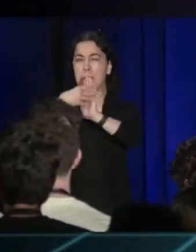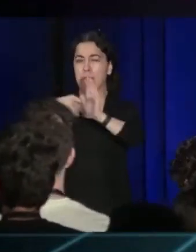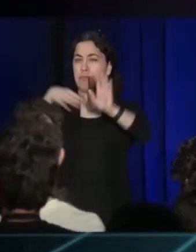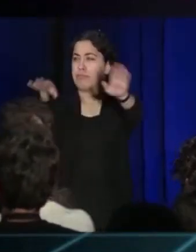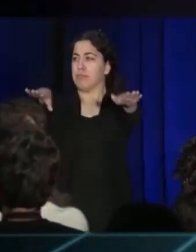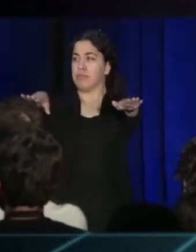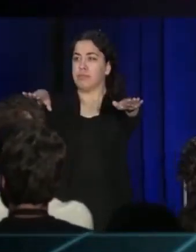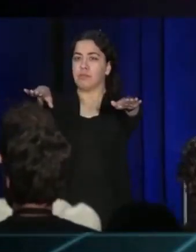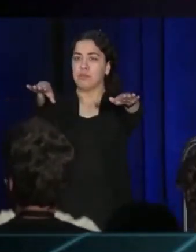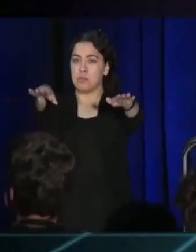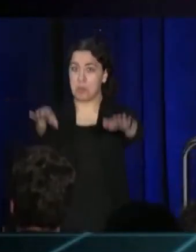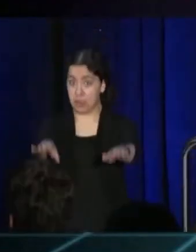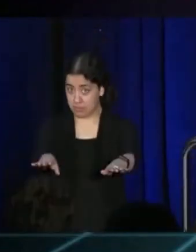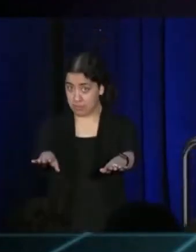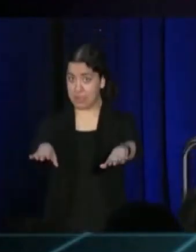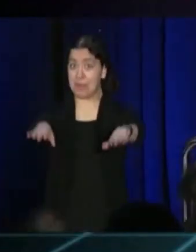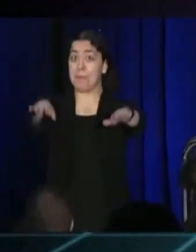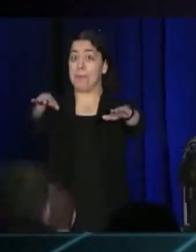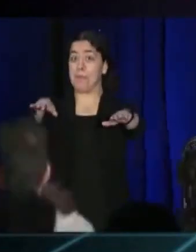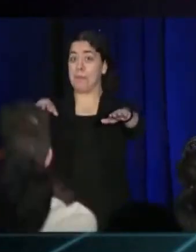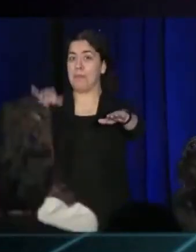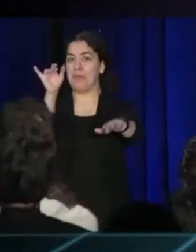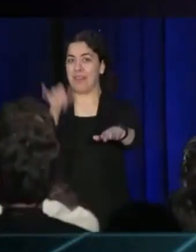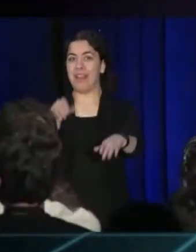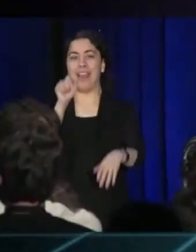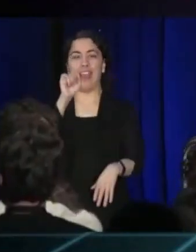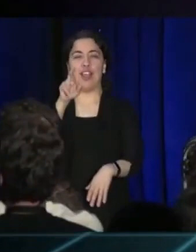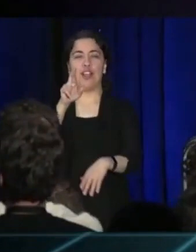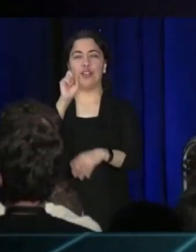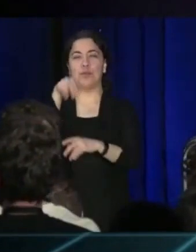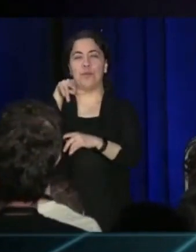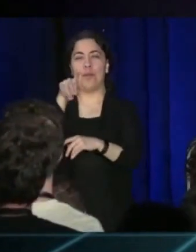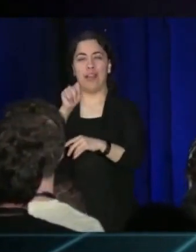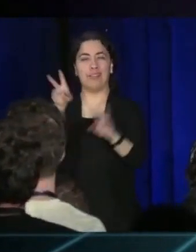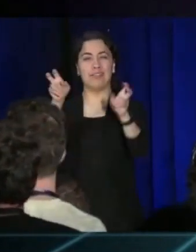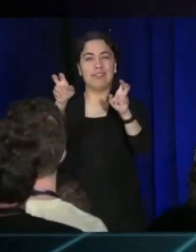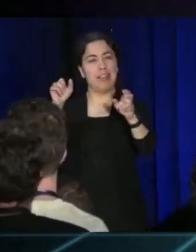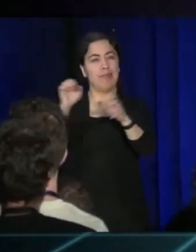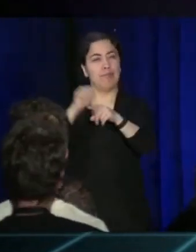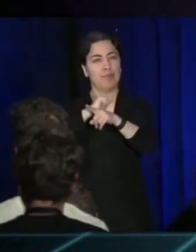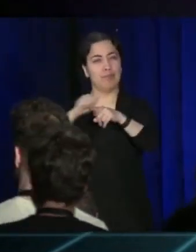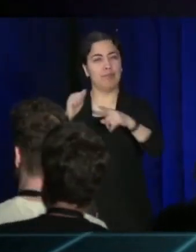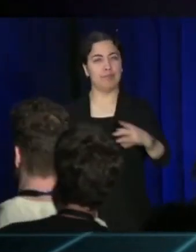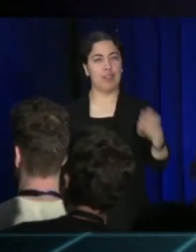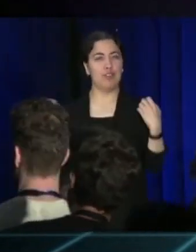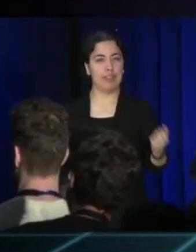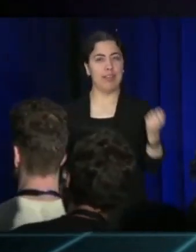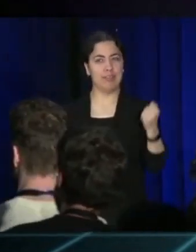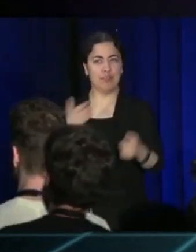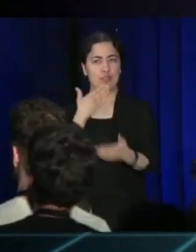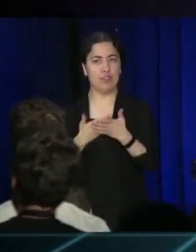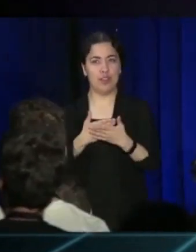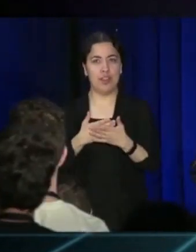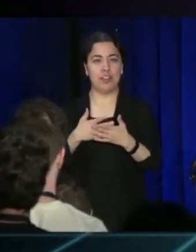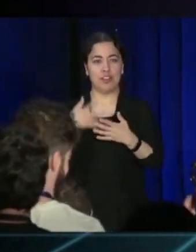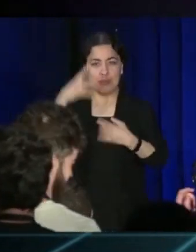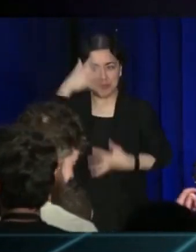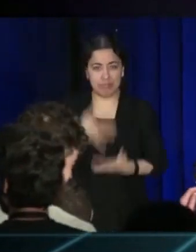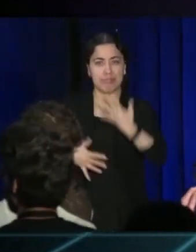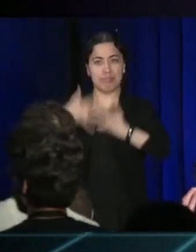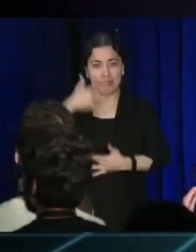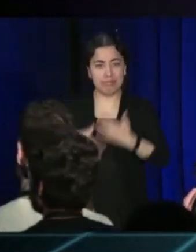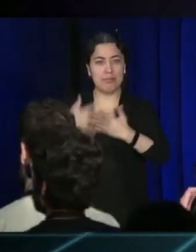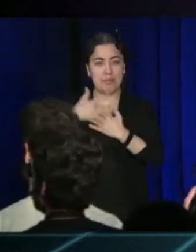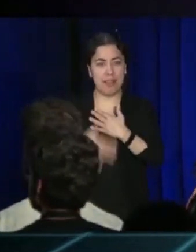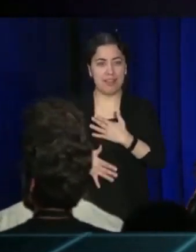down and come up. That's an air squat. This is exercise. It's good for you. Your brain needs blood flow, all of that.